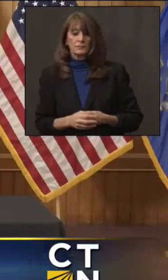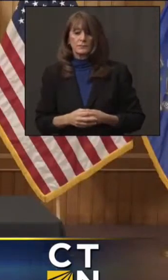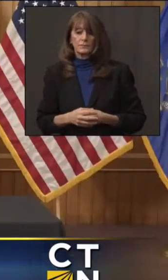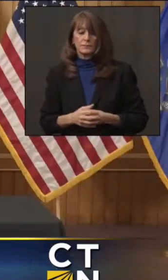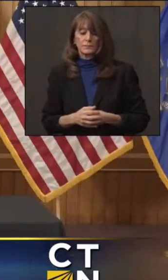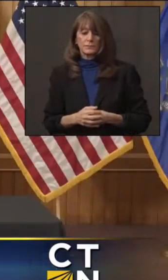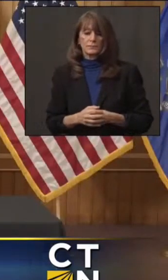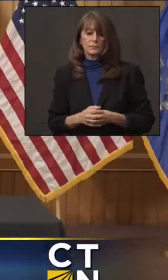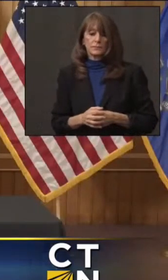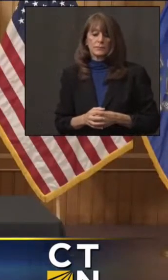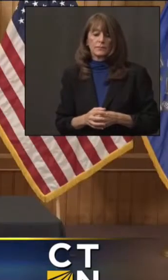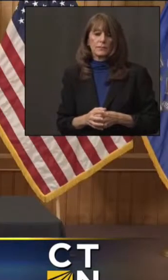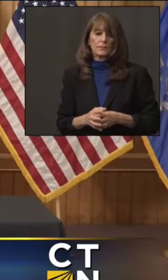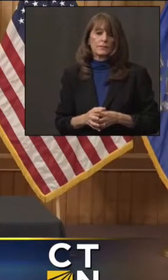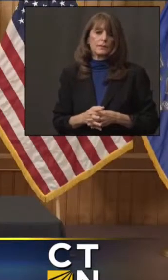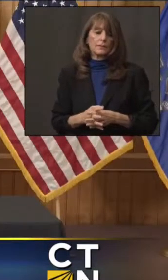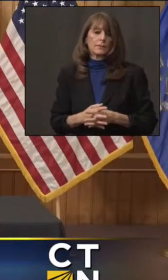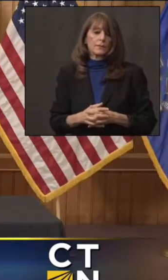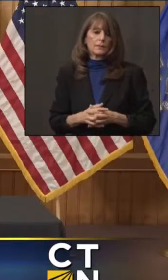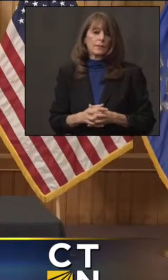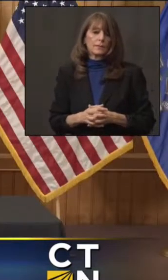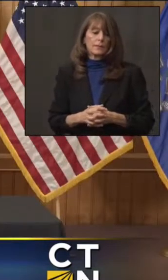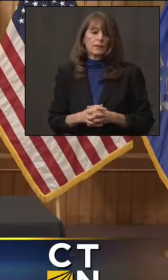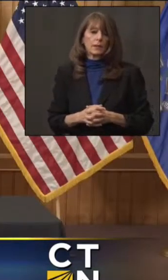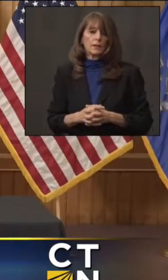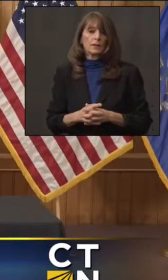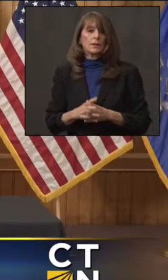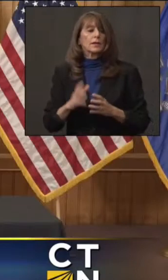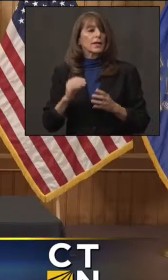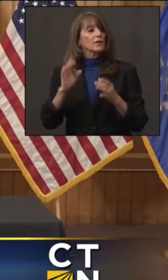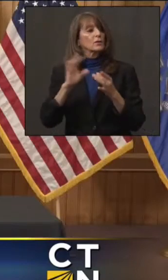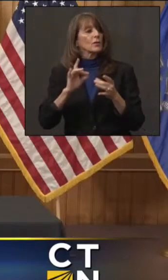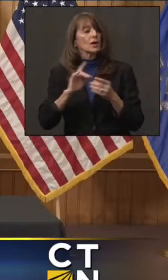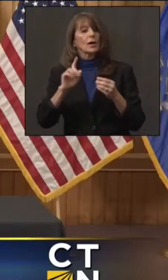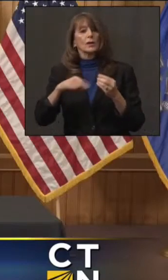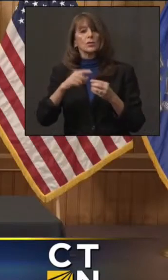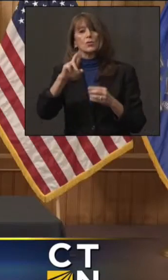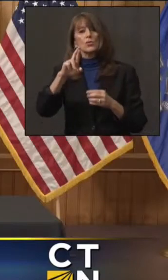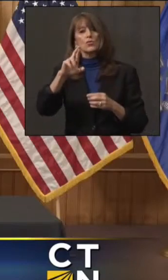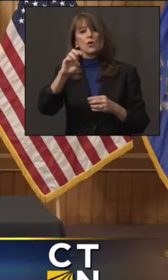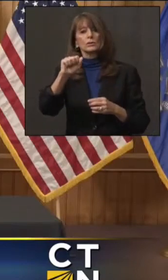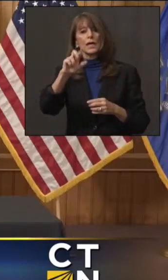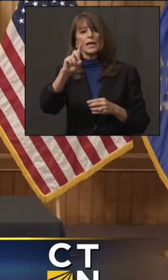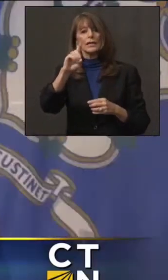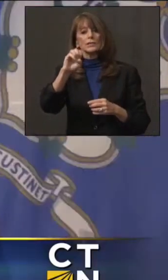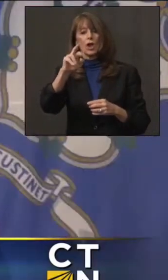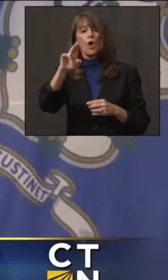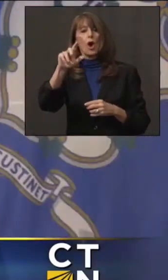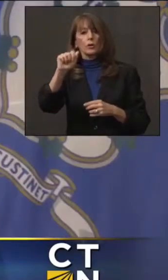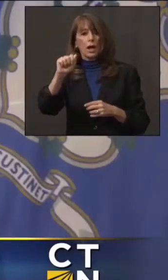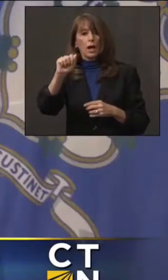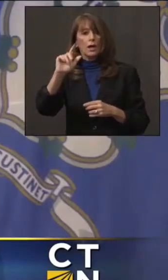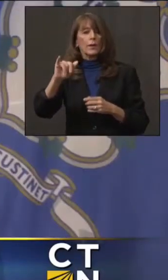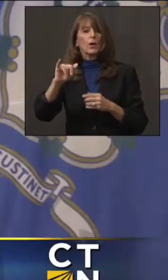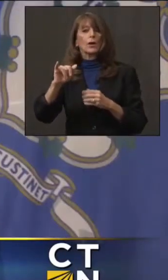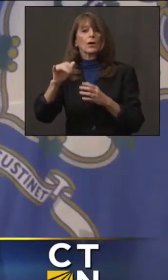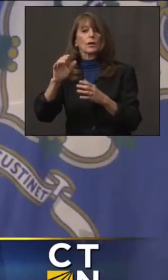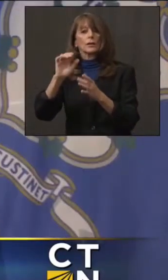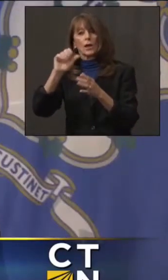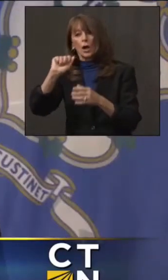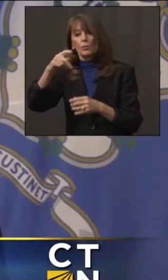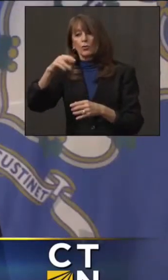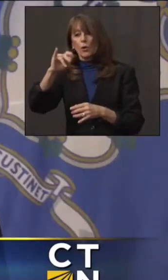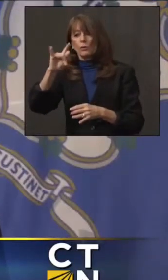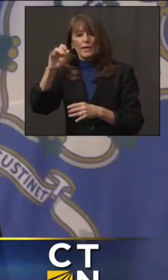if you could, a comment on Rosa DeLauro's appointment to House Appropriations. Well, I'll talk about that in a minute, but it is a very